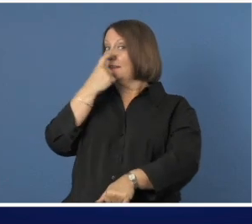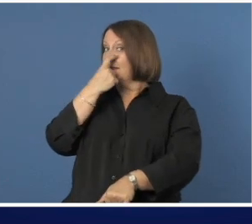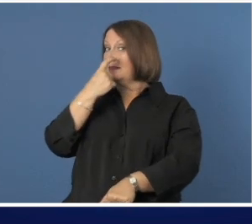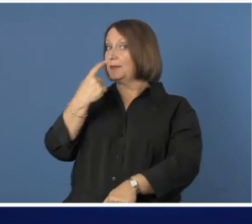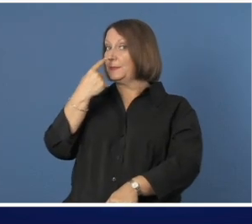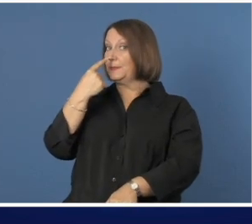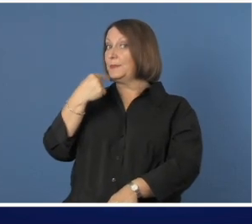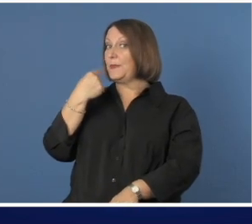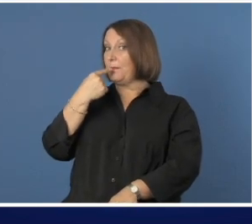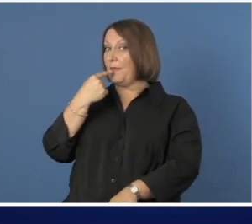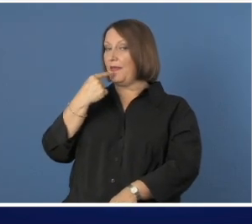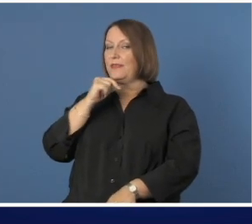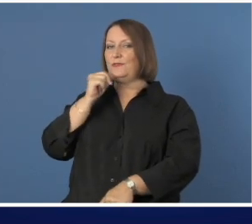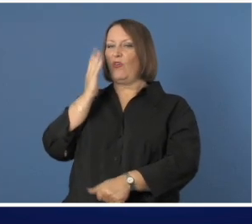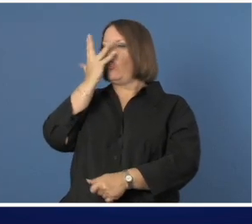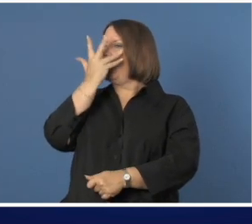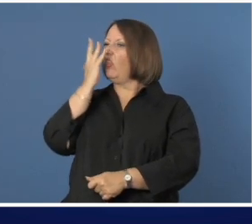mouth